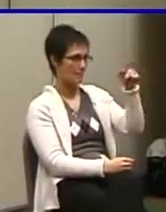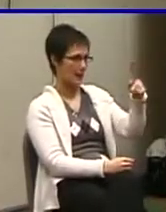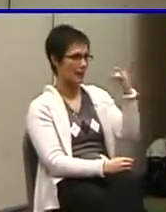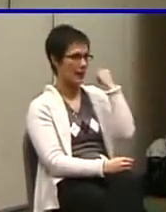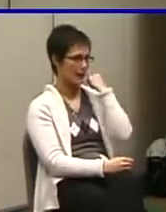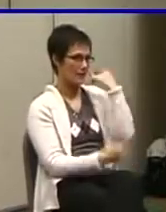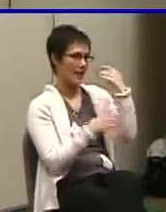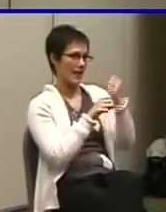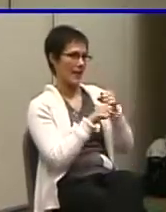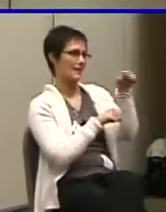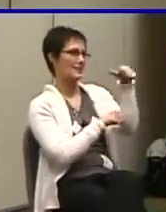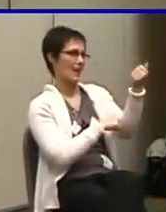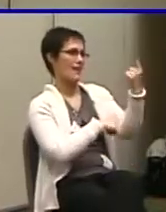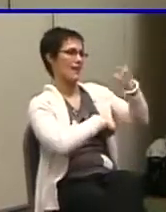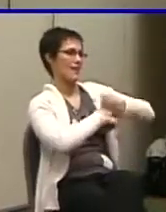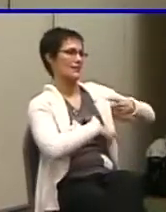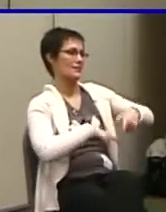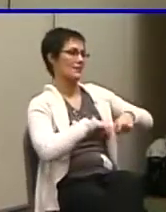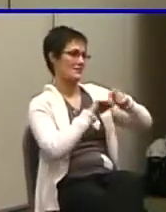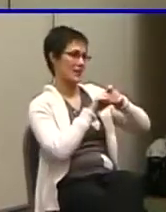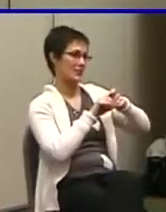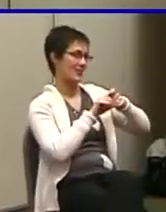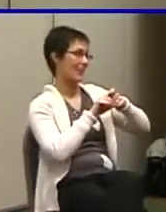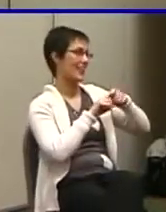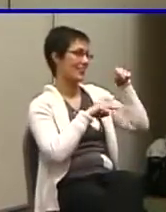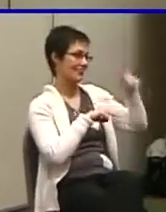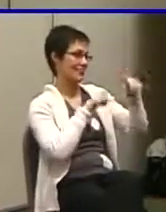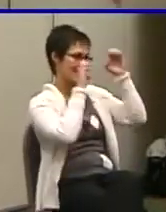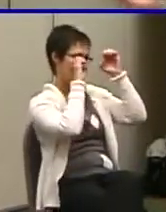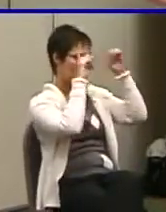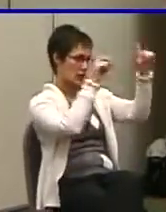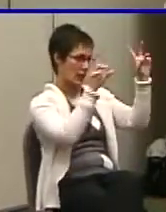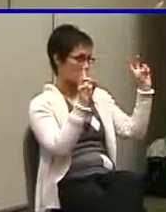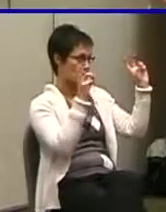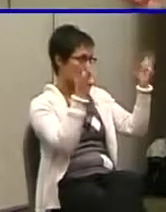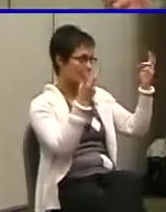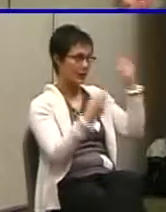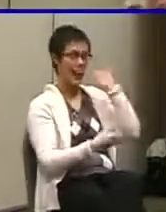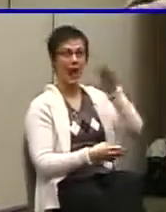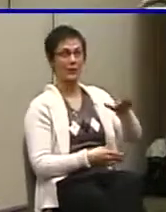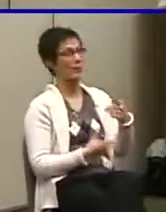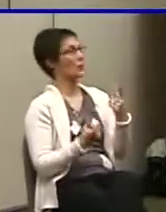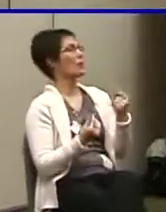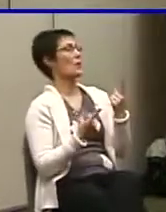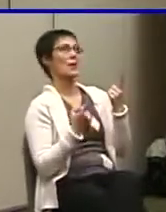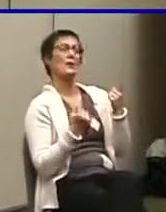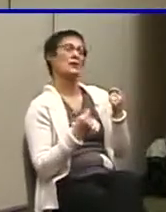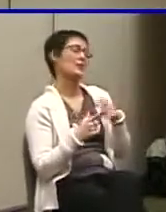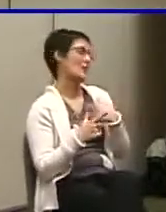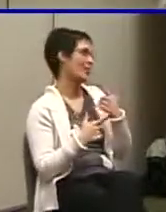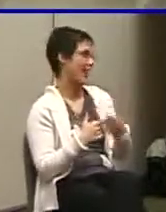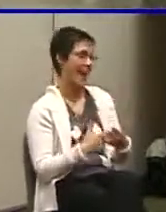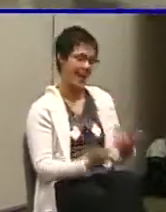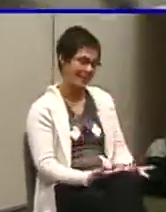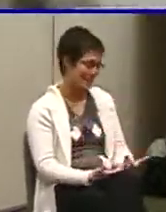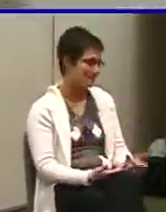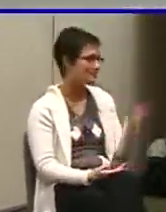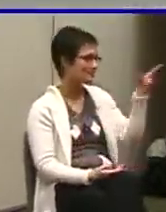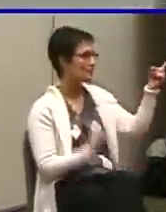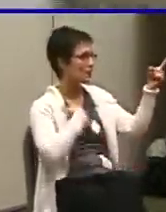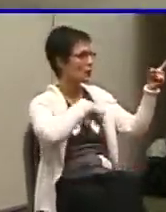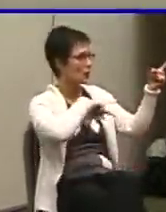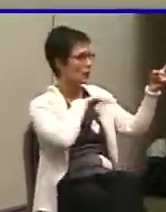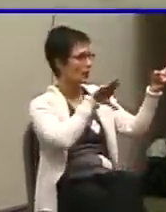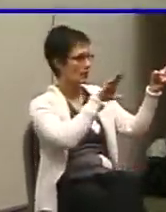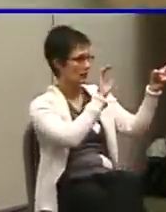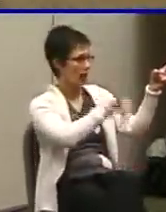education. They're saying it's not a special ed. This is an educational issue. I don't know what we'd do then, because we can't even do. We've actually done that.